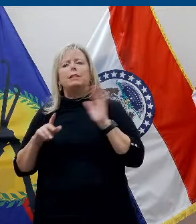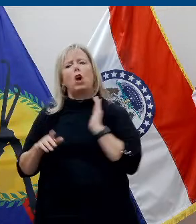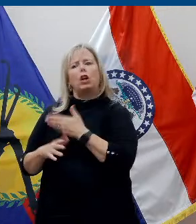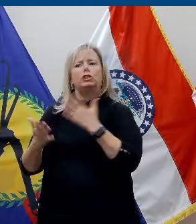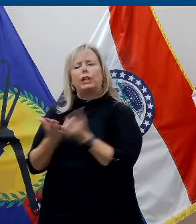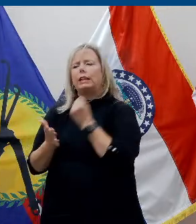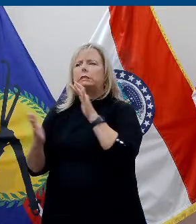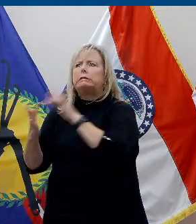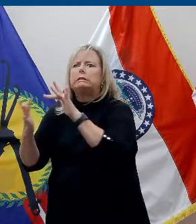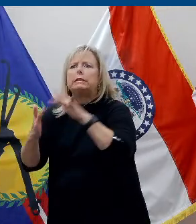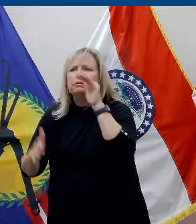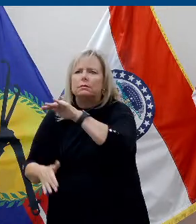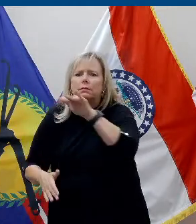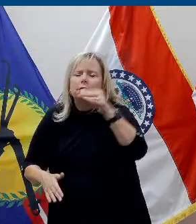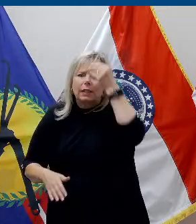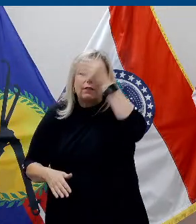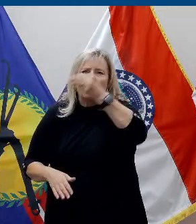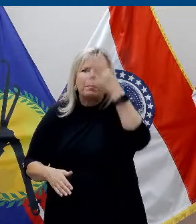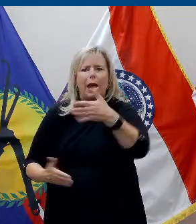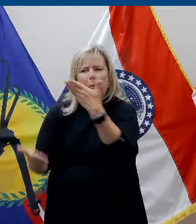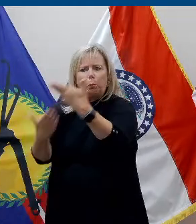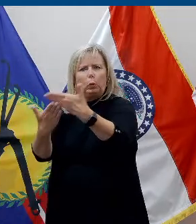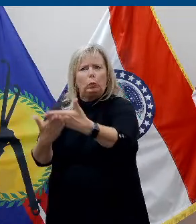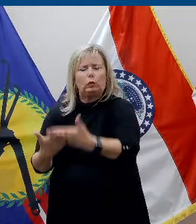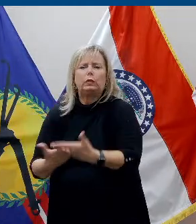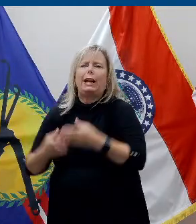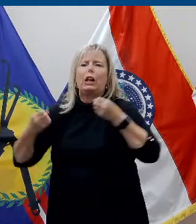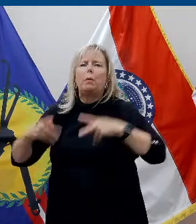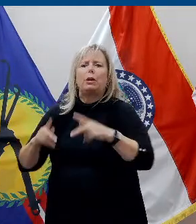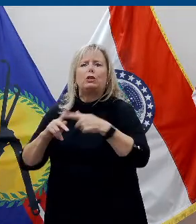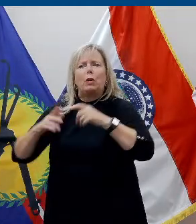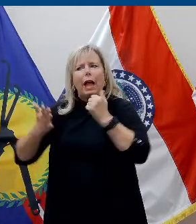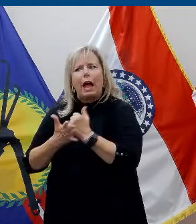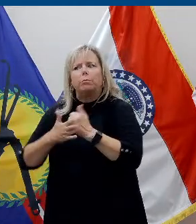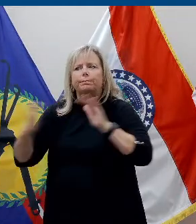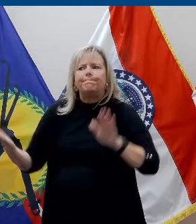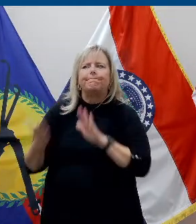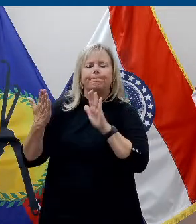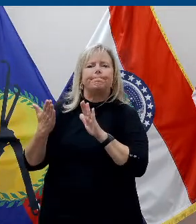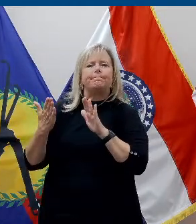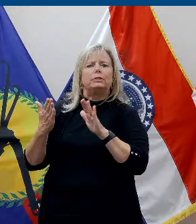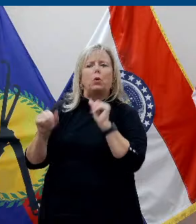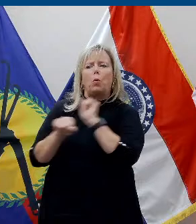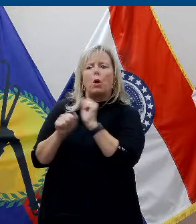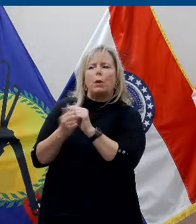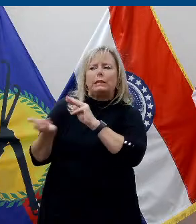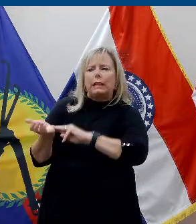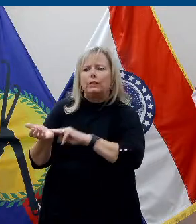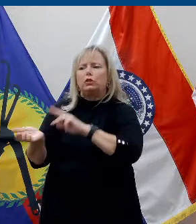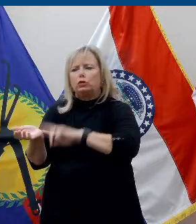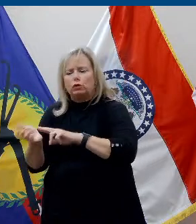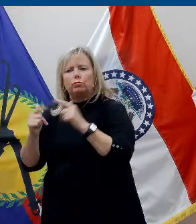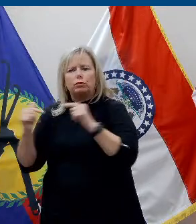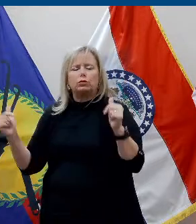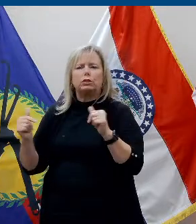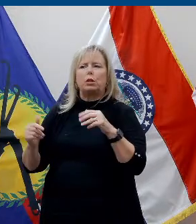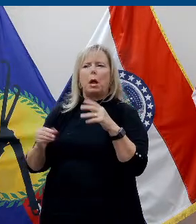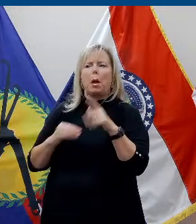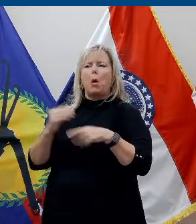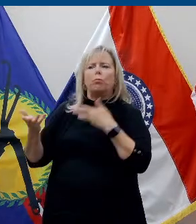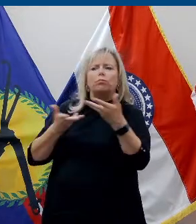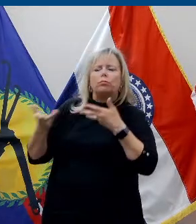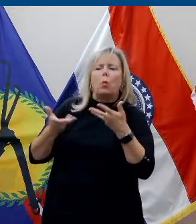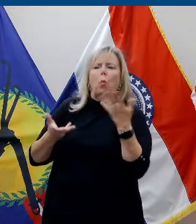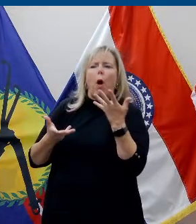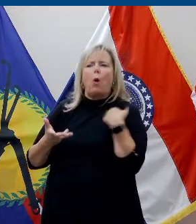out with information and evidence and opportunities to engage with medical professionals about what we know about this vaccine and why